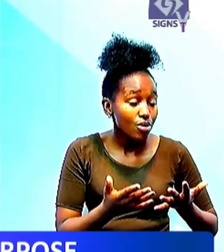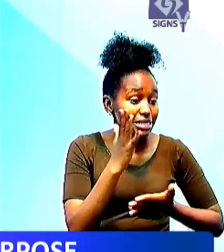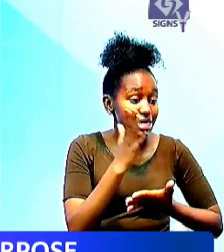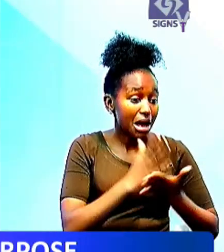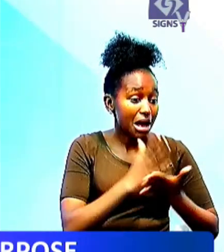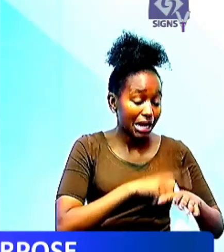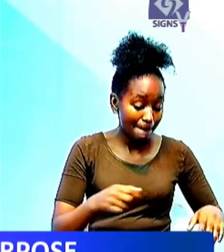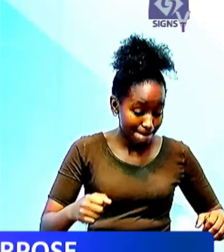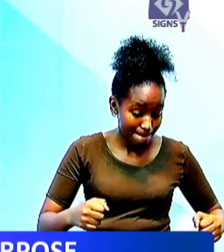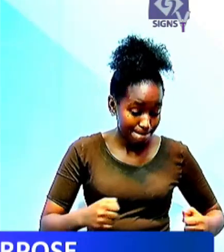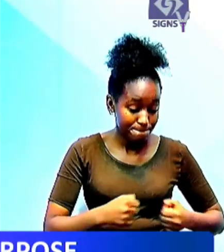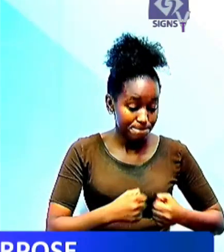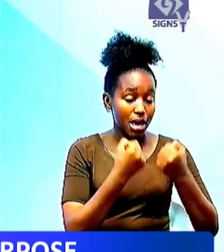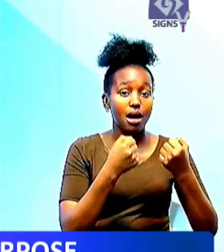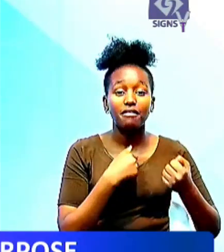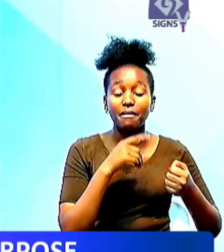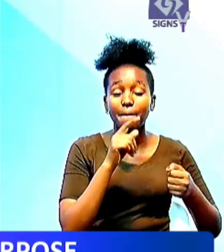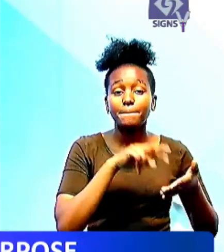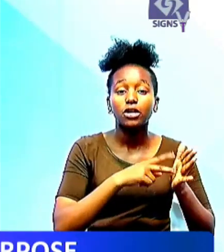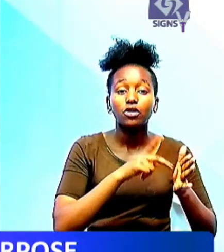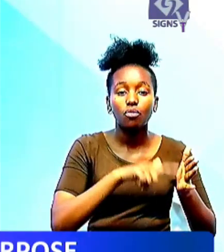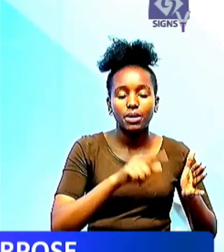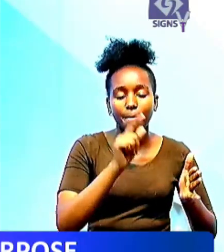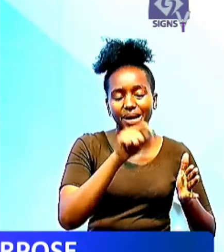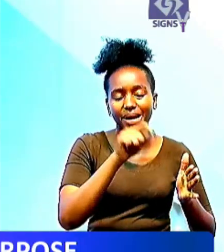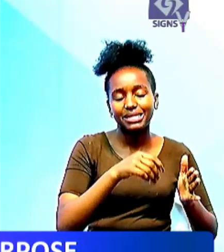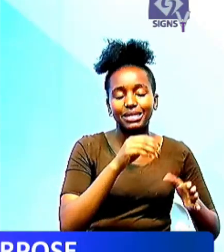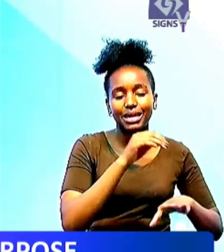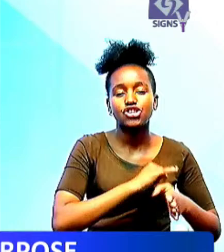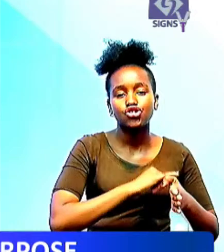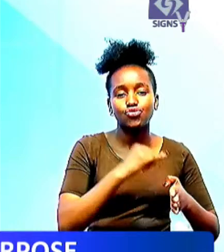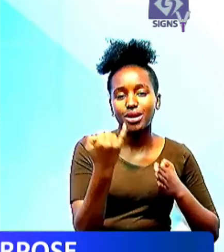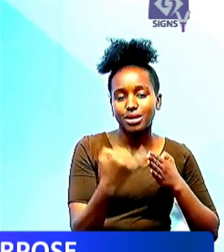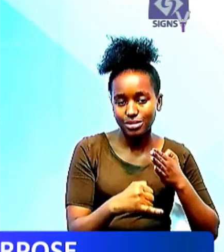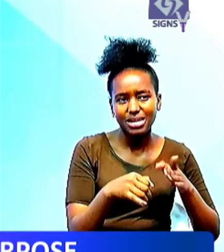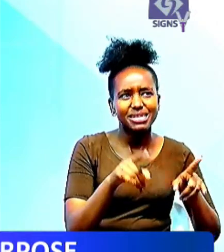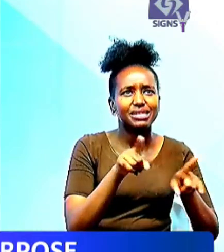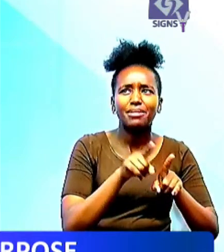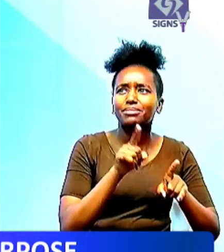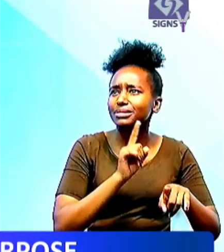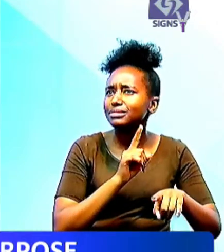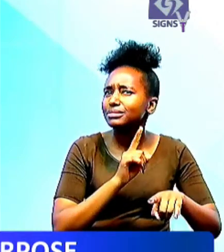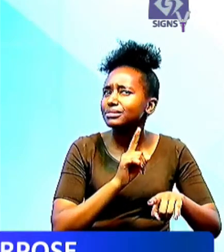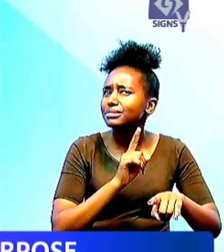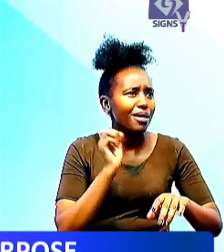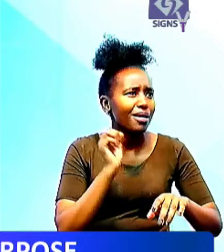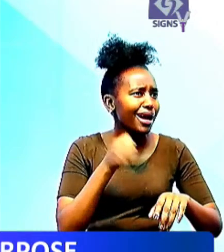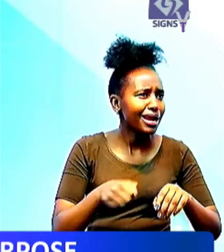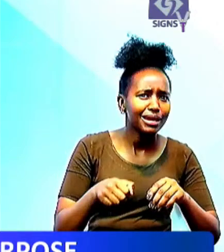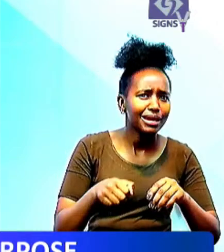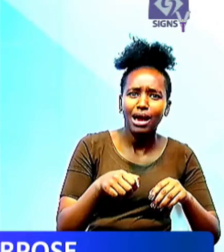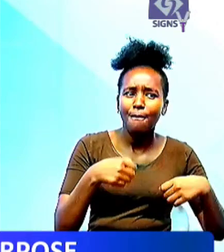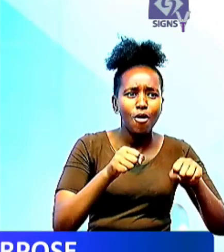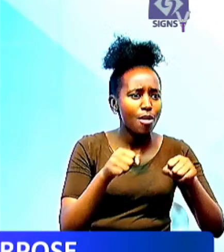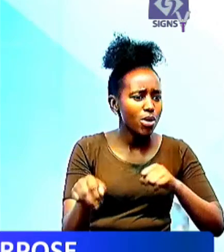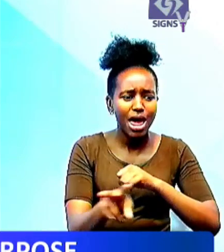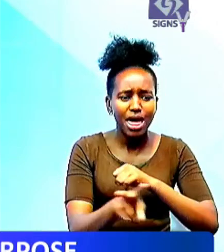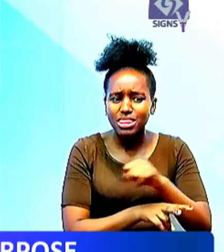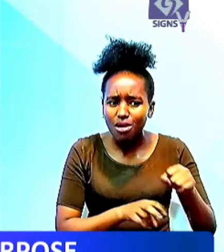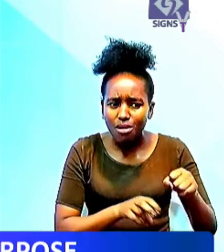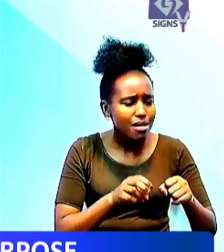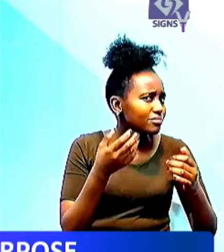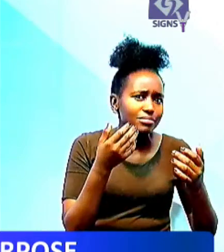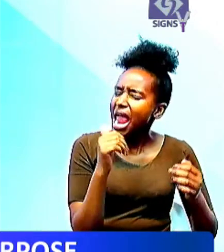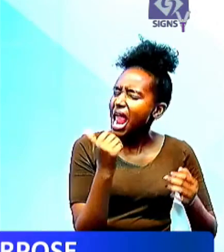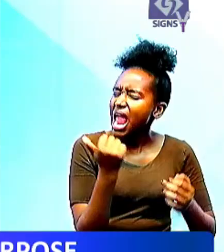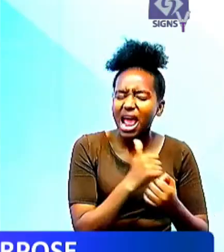accident. You have to get an insurance to cover yourself. Of course, it can be stolen. So there is a level of risk in anything we're doing. And then